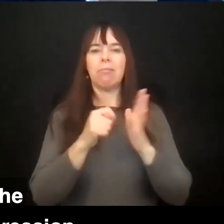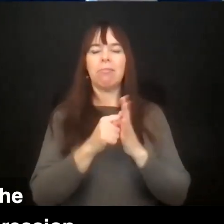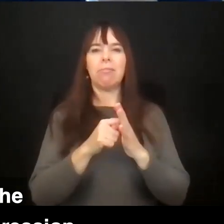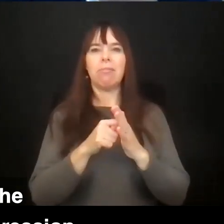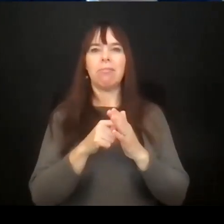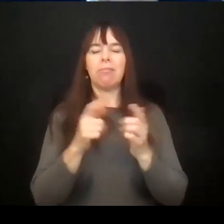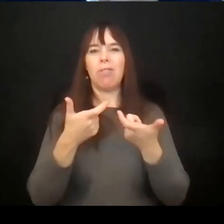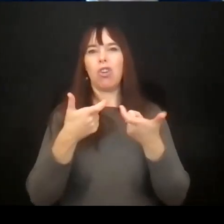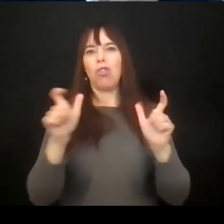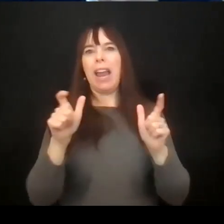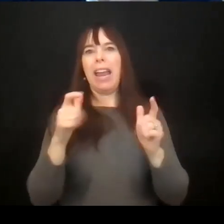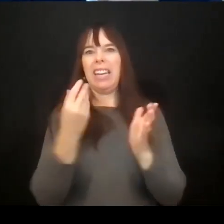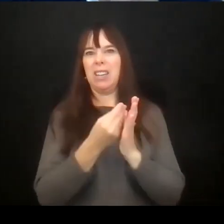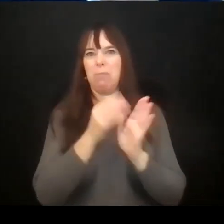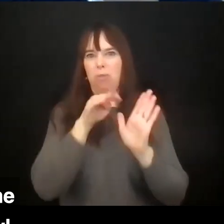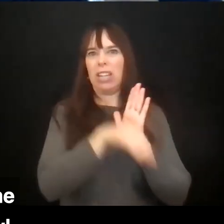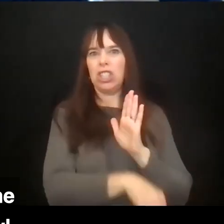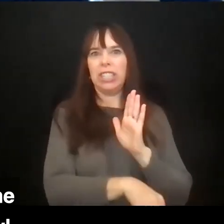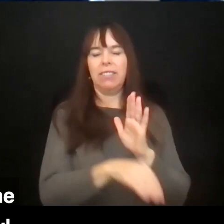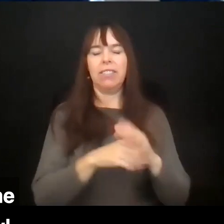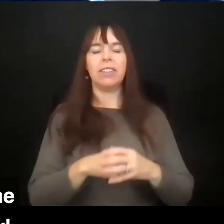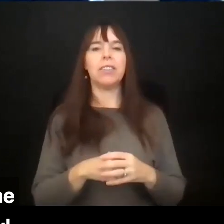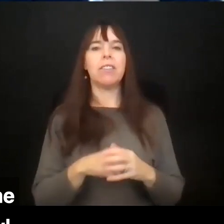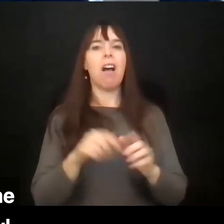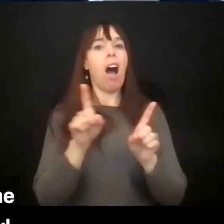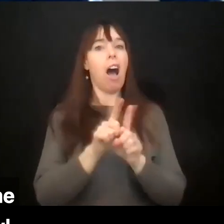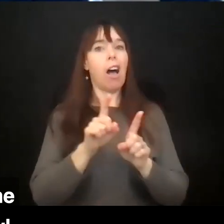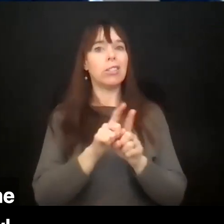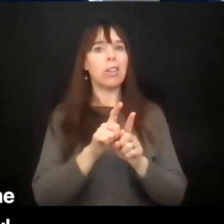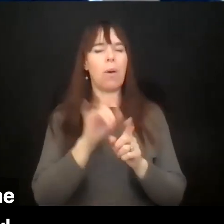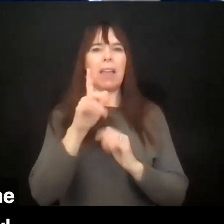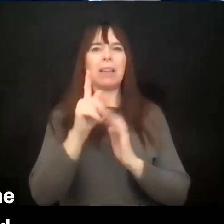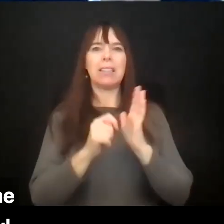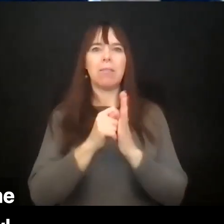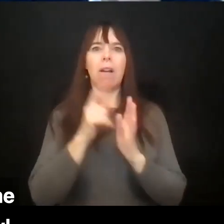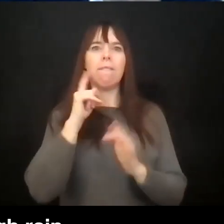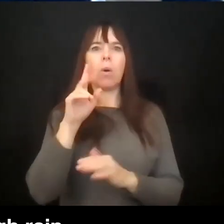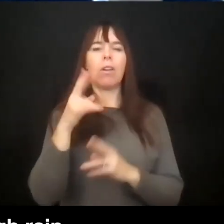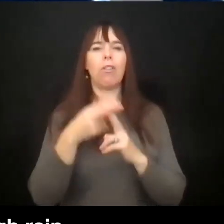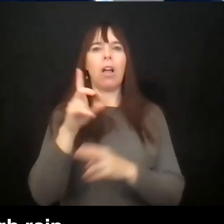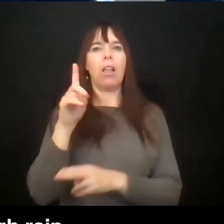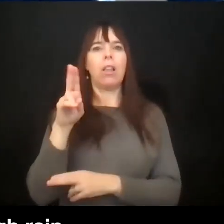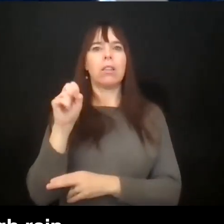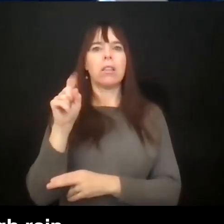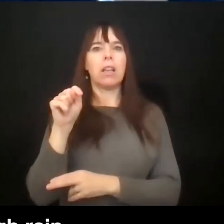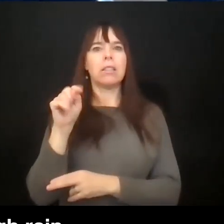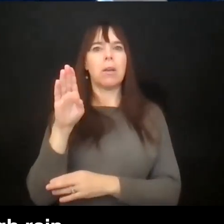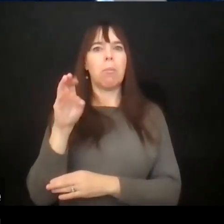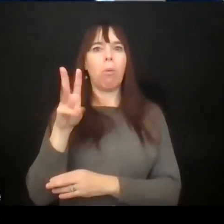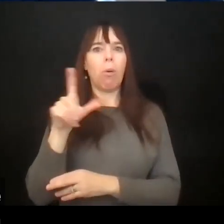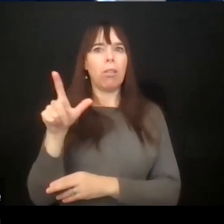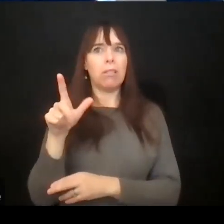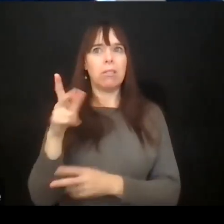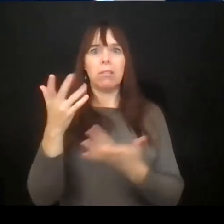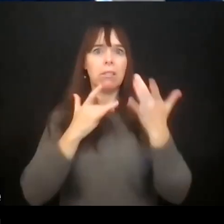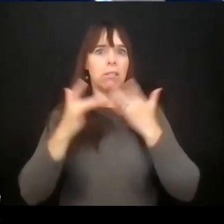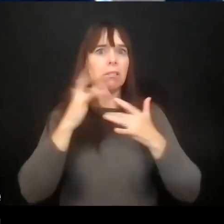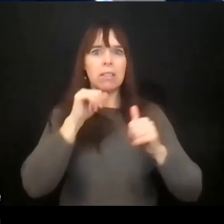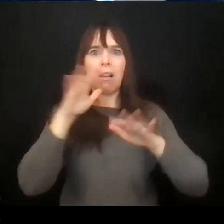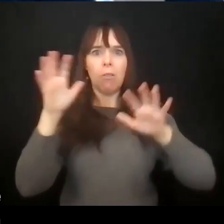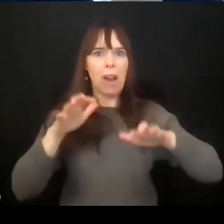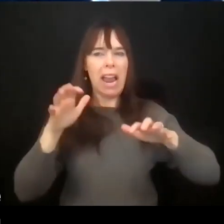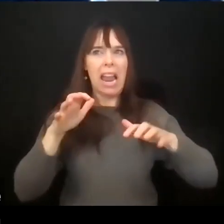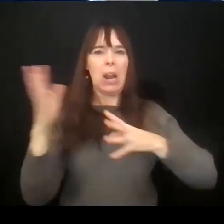Depression, the Great Depression. And also, this was an era of the Dust Bowl where there wasn't enough rain, there were terrible